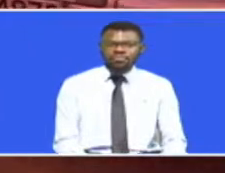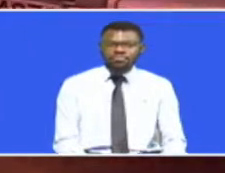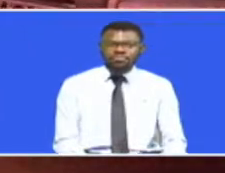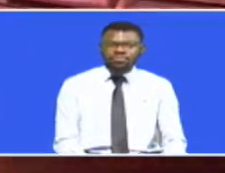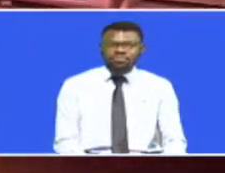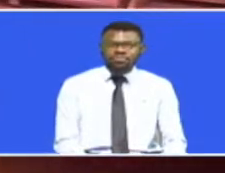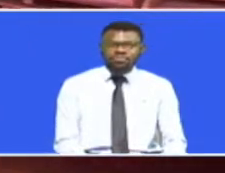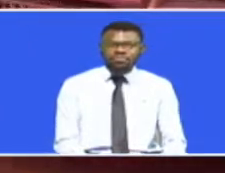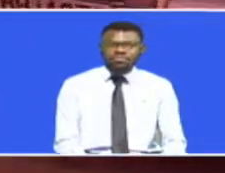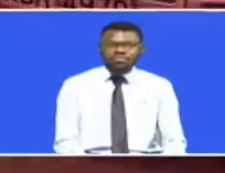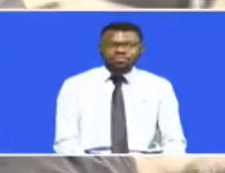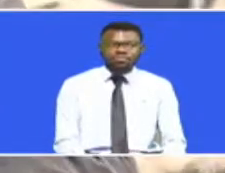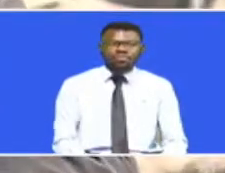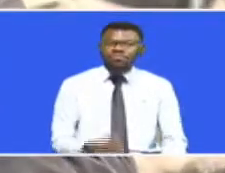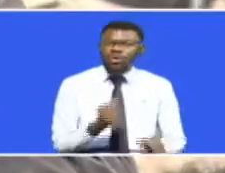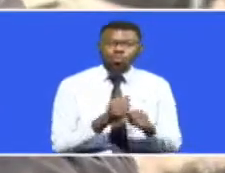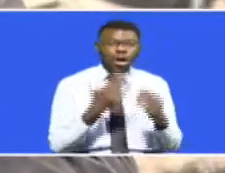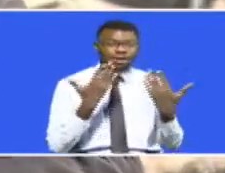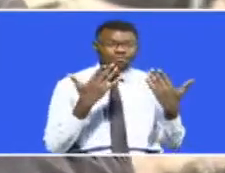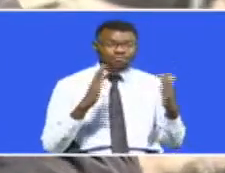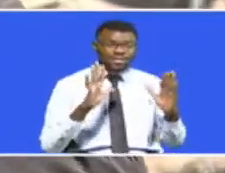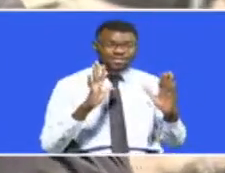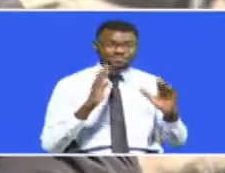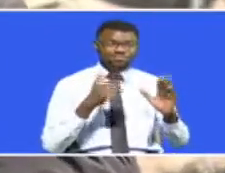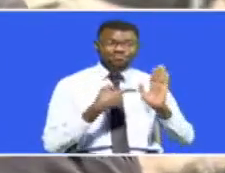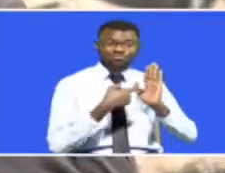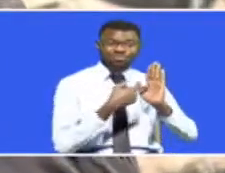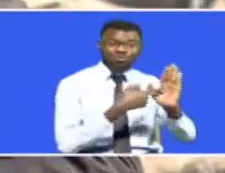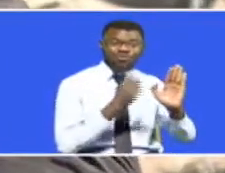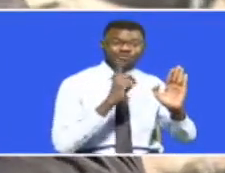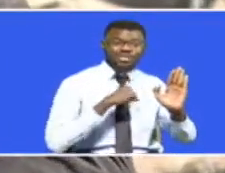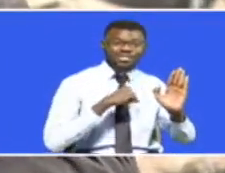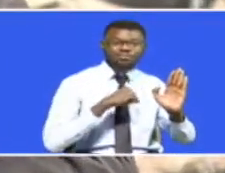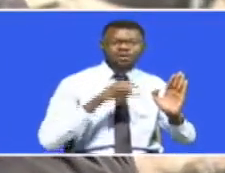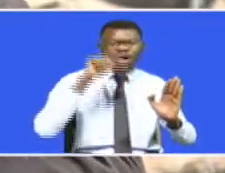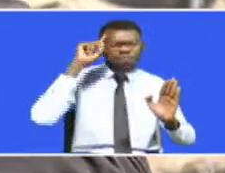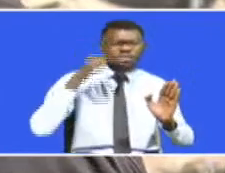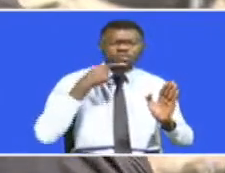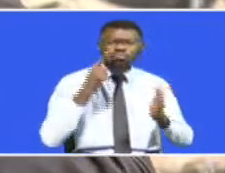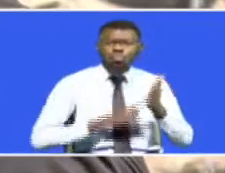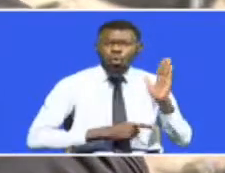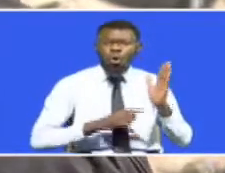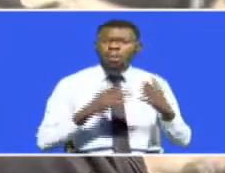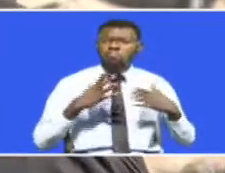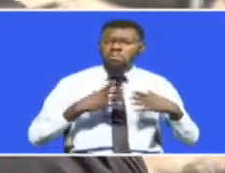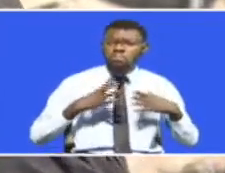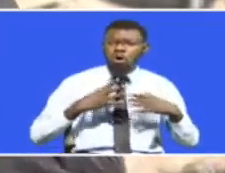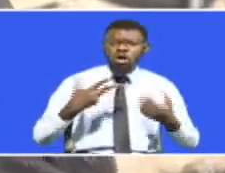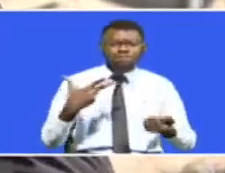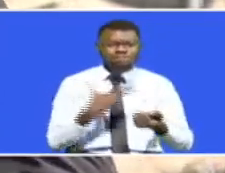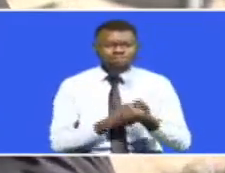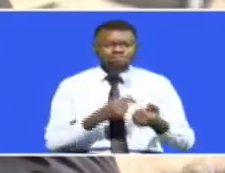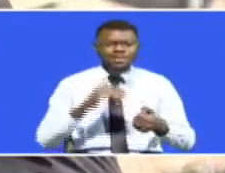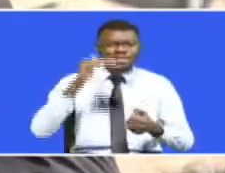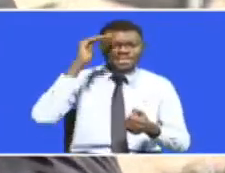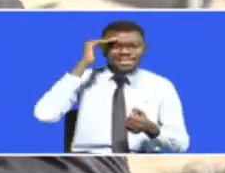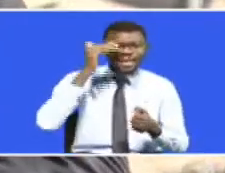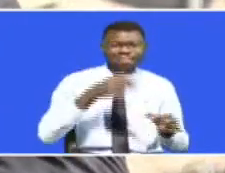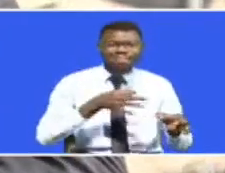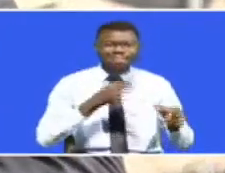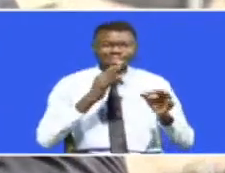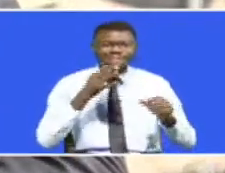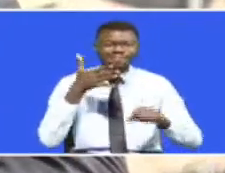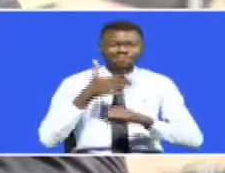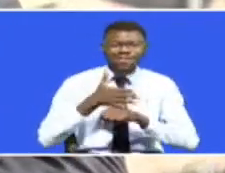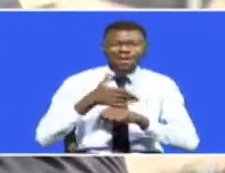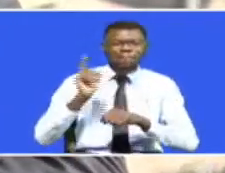Now, we have done our part. The government promised that it will eradicate all the drug barons and illegal or illicit brew in Kenya. With